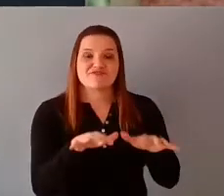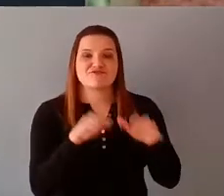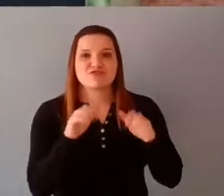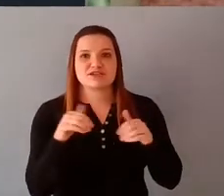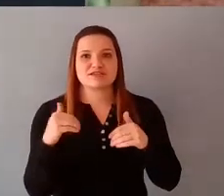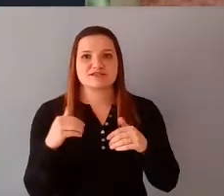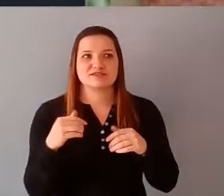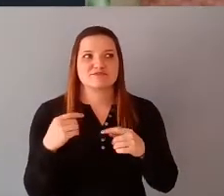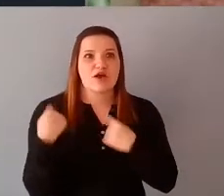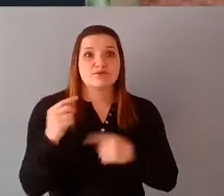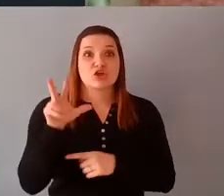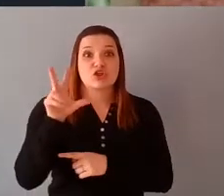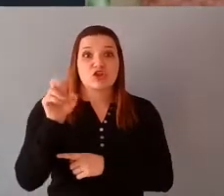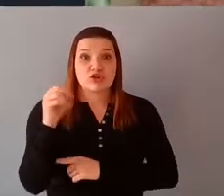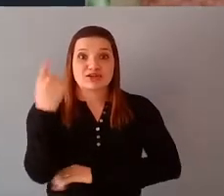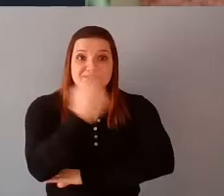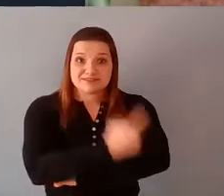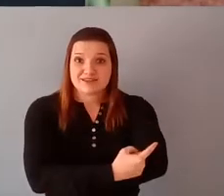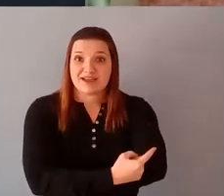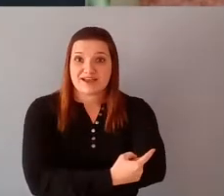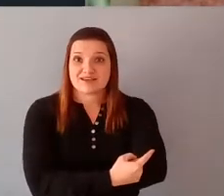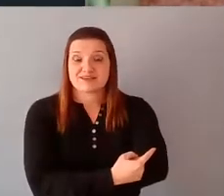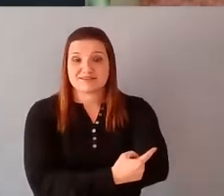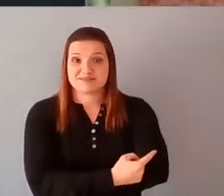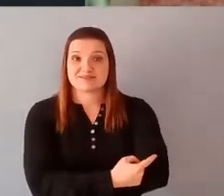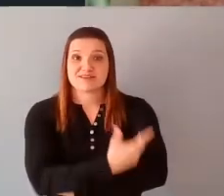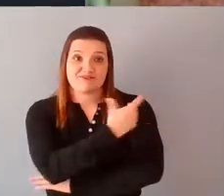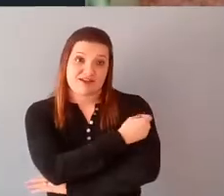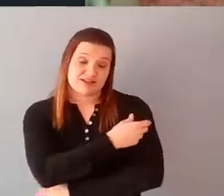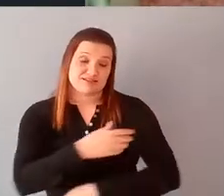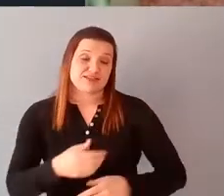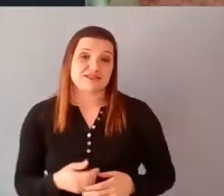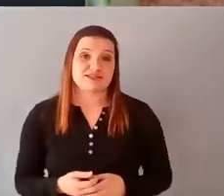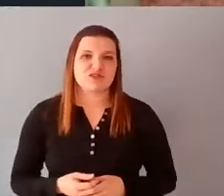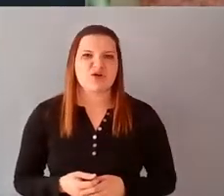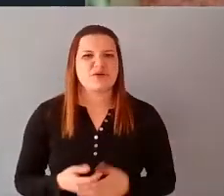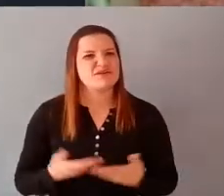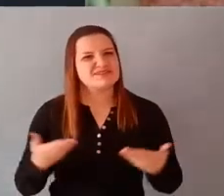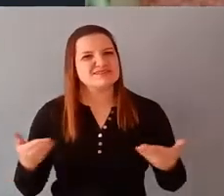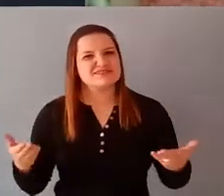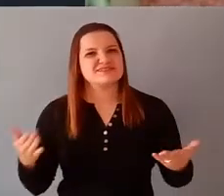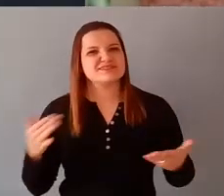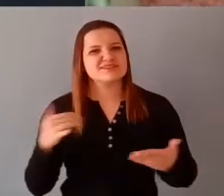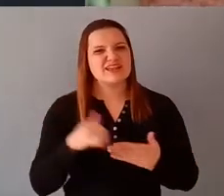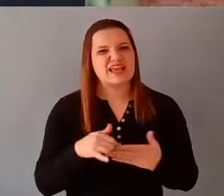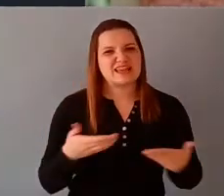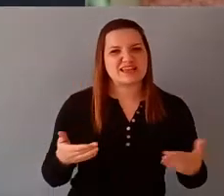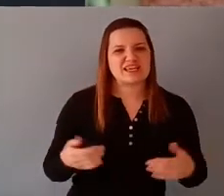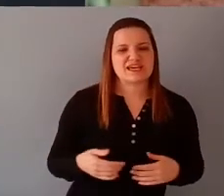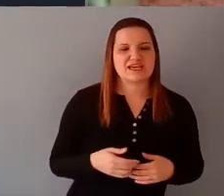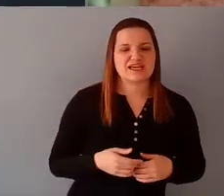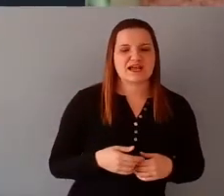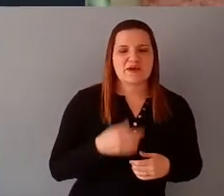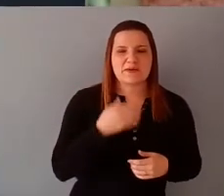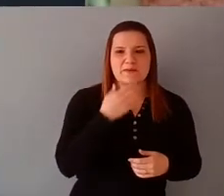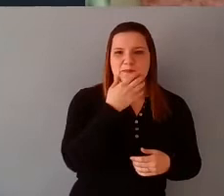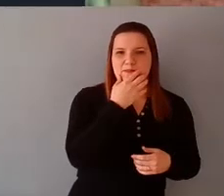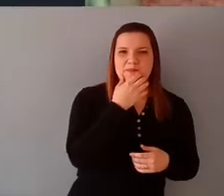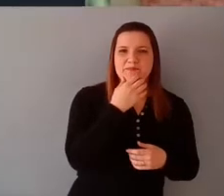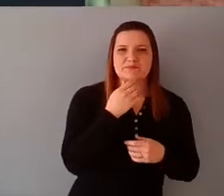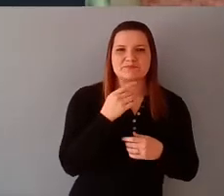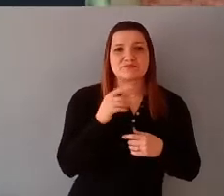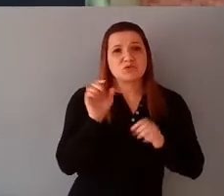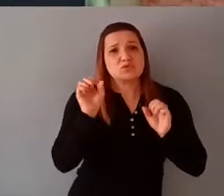30 days the vaccine. So it's those kind of logistics, that are going to affect.